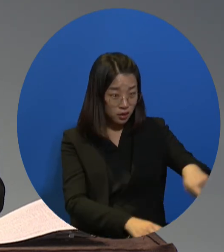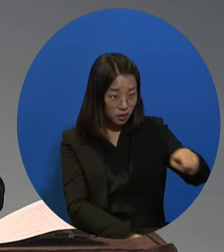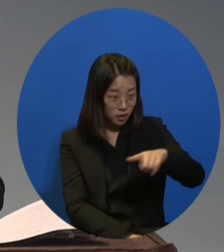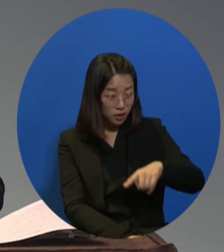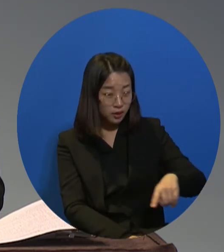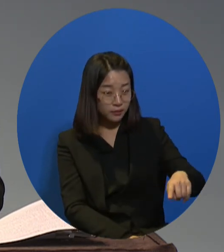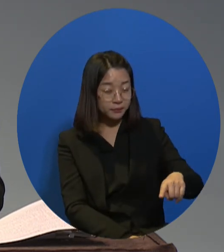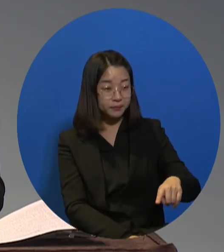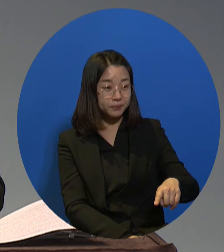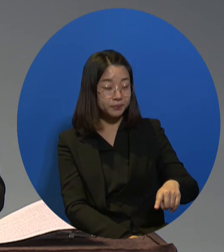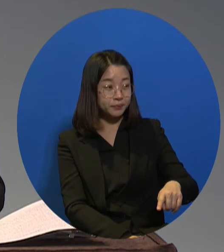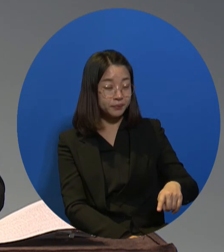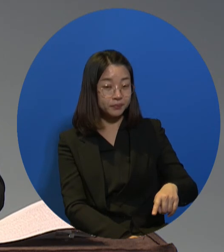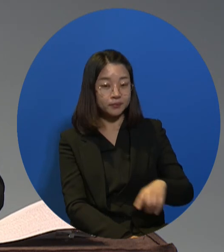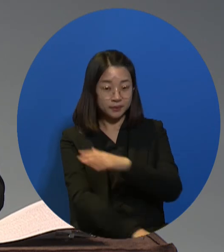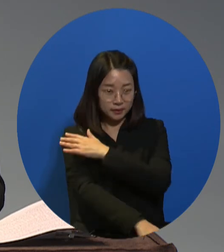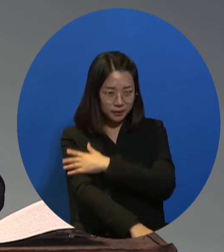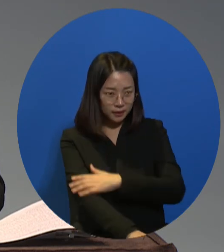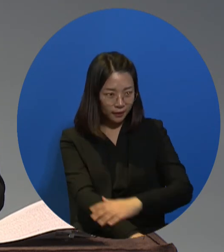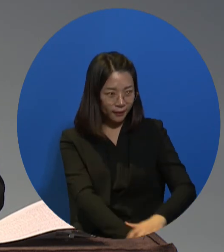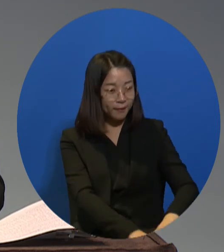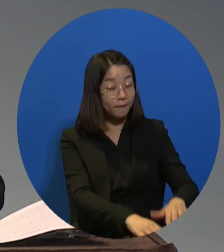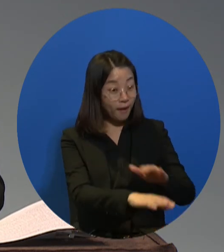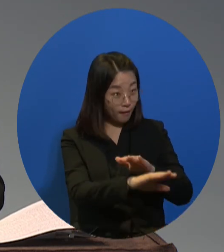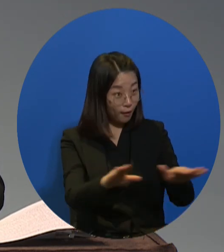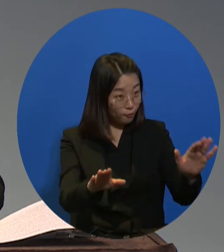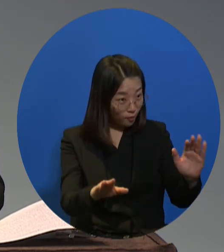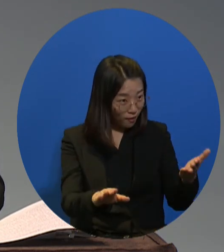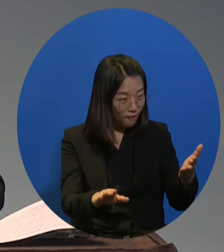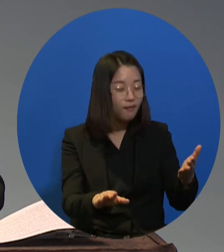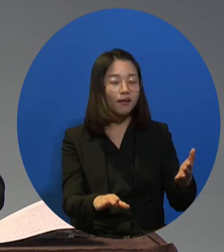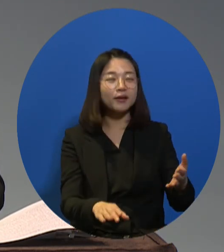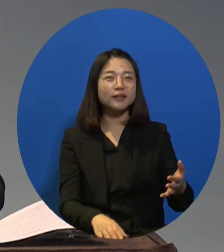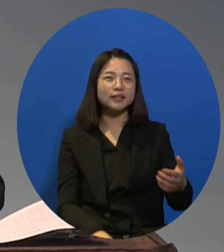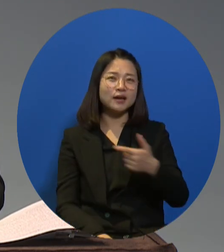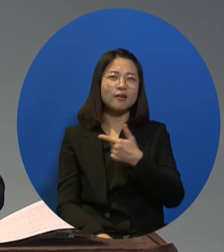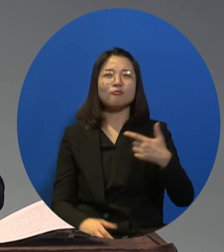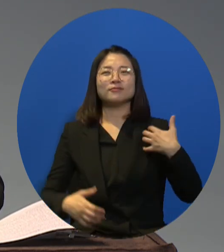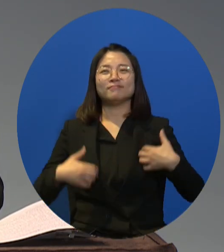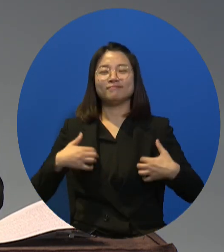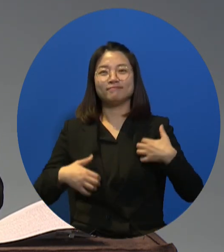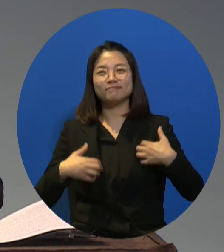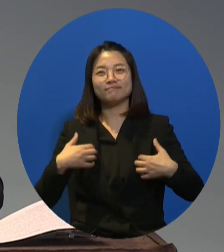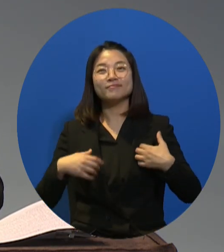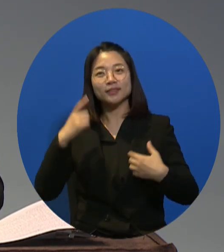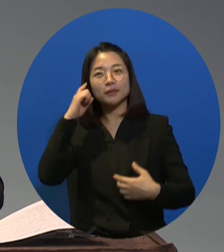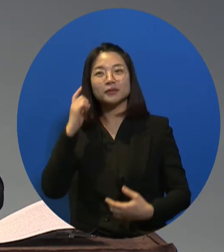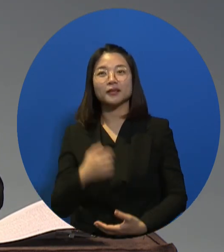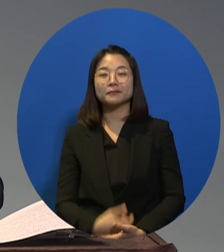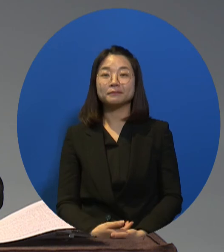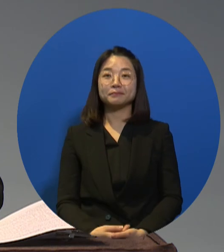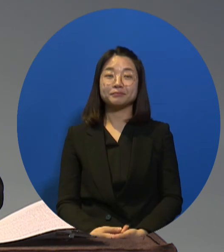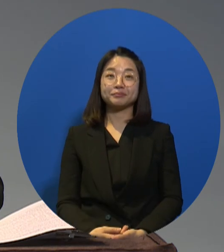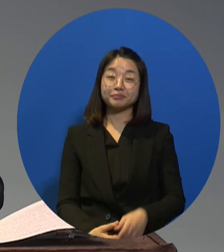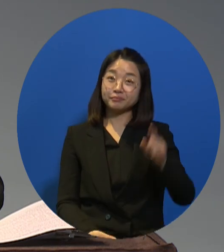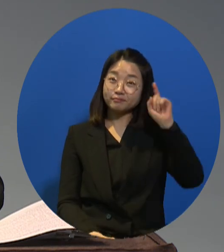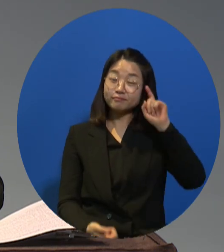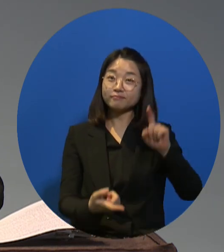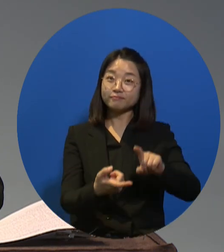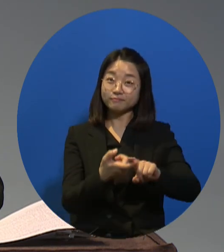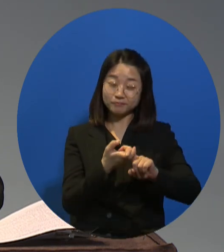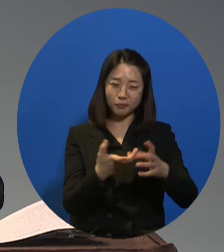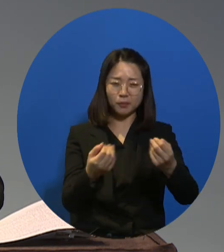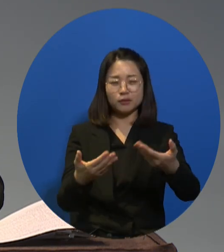are some persons with disabilities whose rights are infringed, hopefully they can seek remedy and relief, and that would